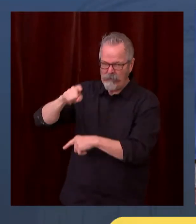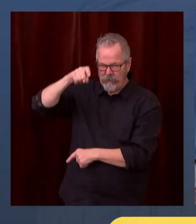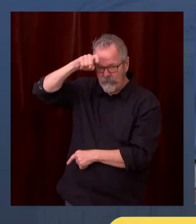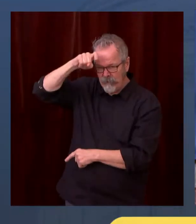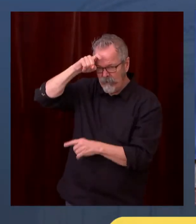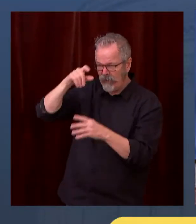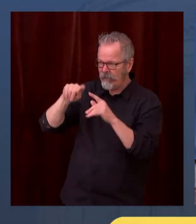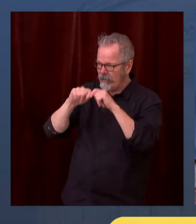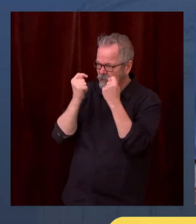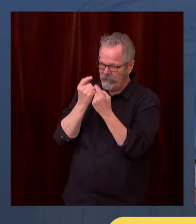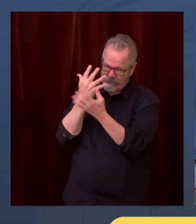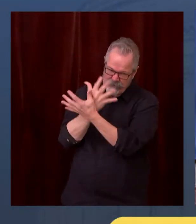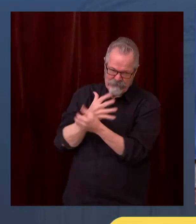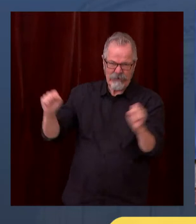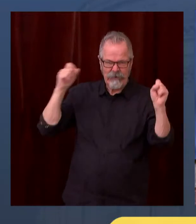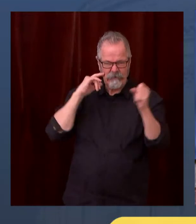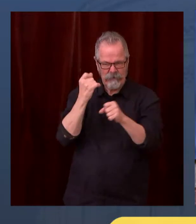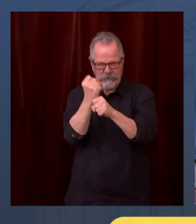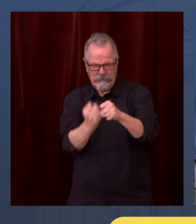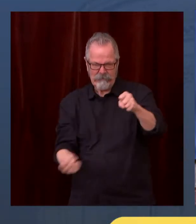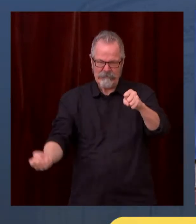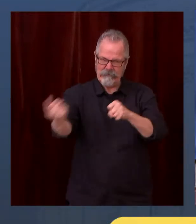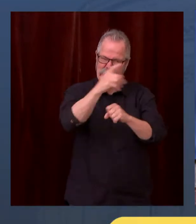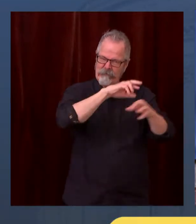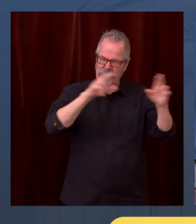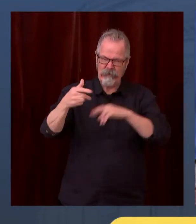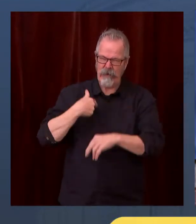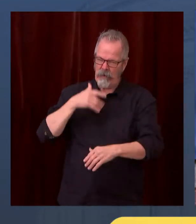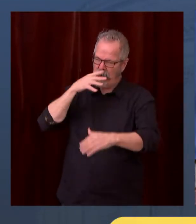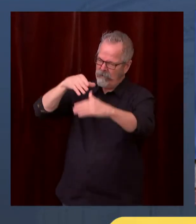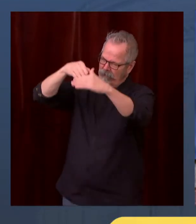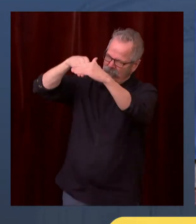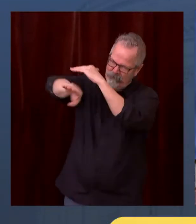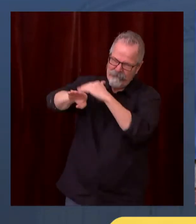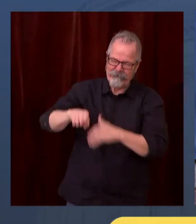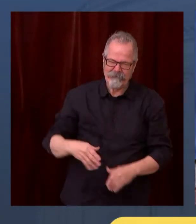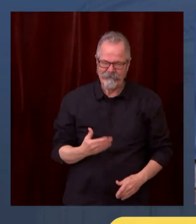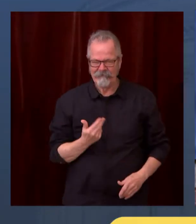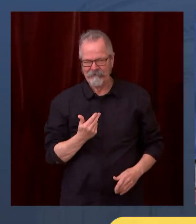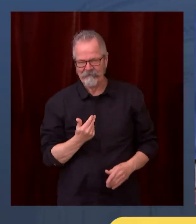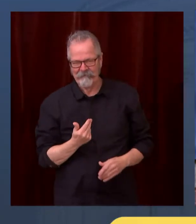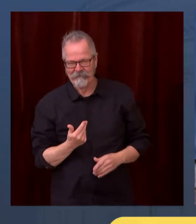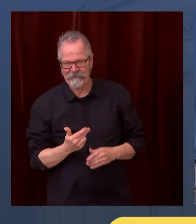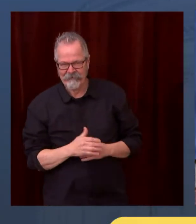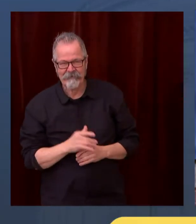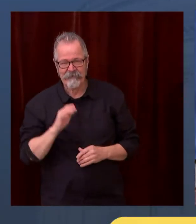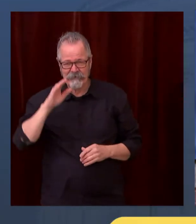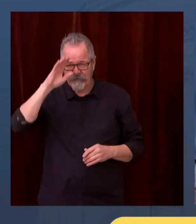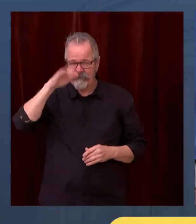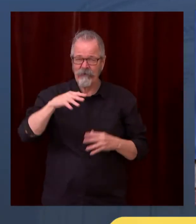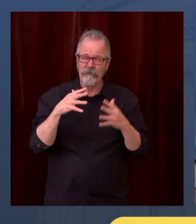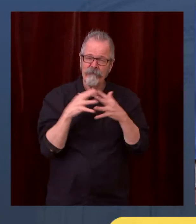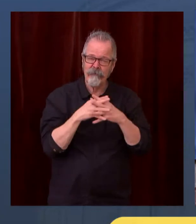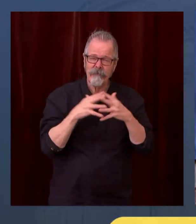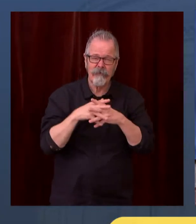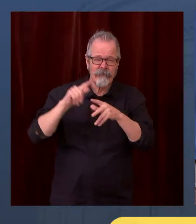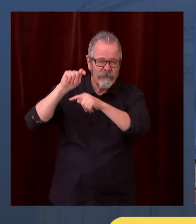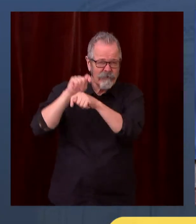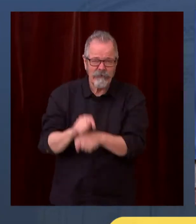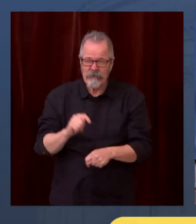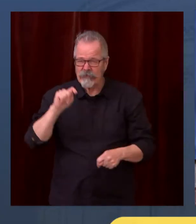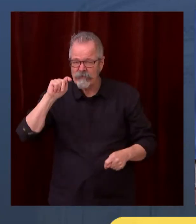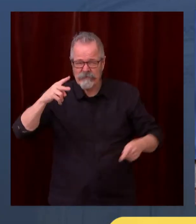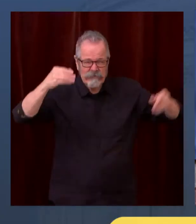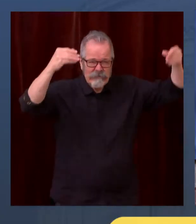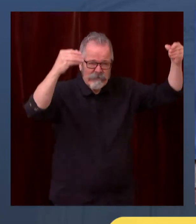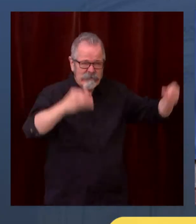on Super Bowl Sunday. We know this is a tradition to have a whole bunch of people yelling in the same room, but that's really too dangerous